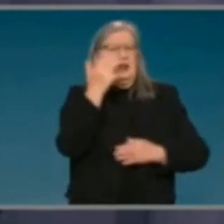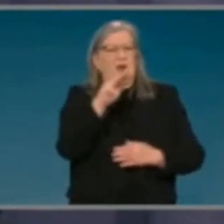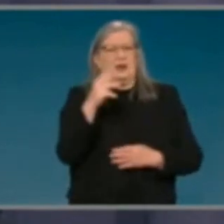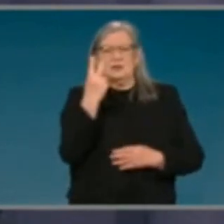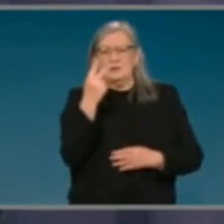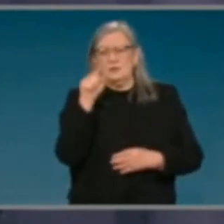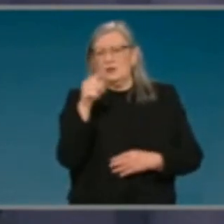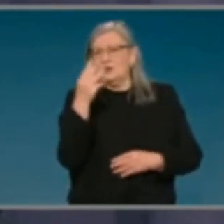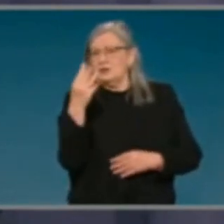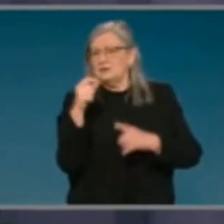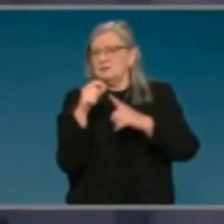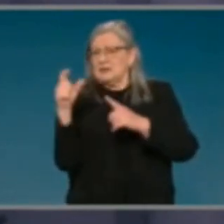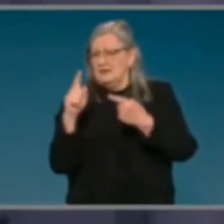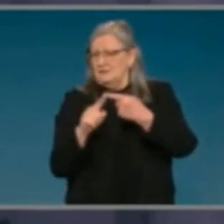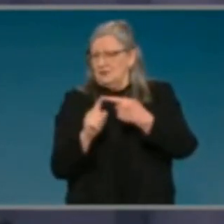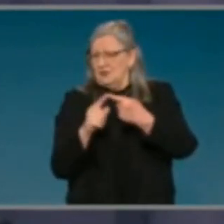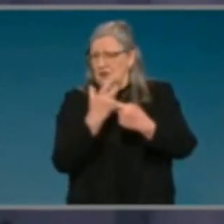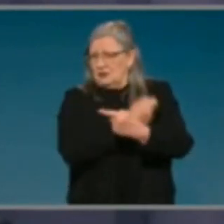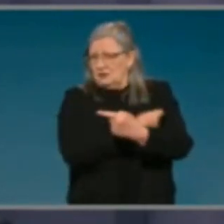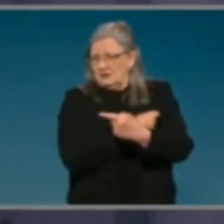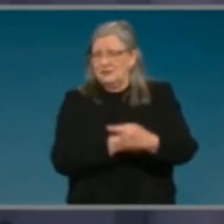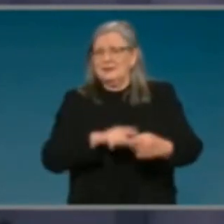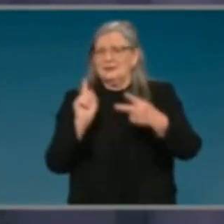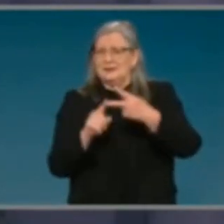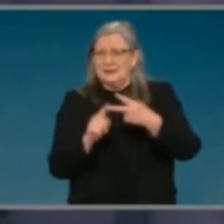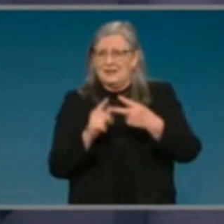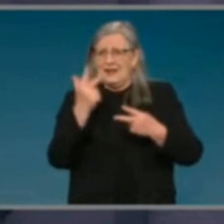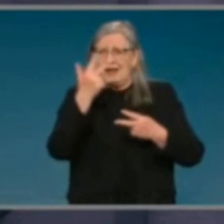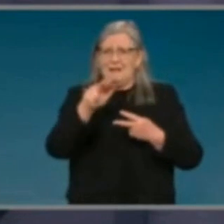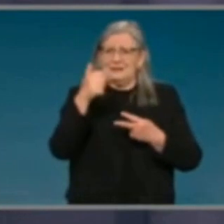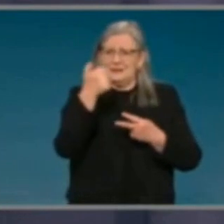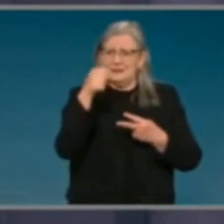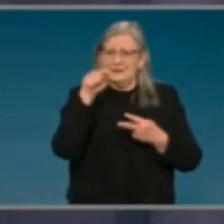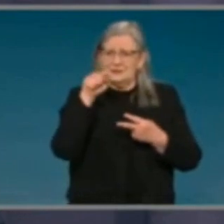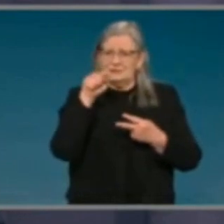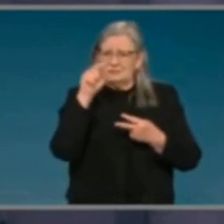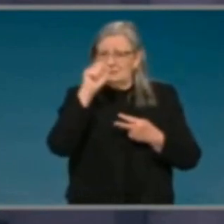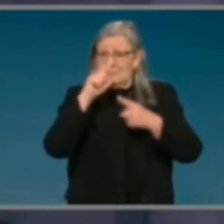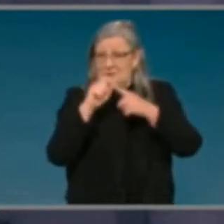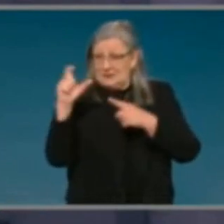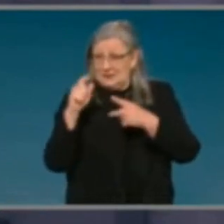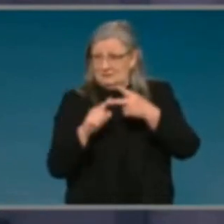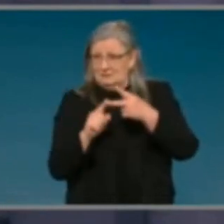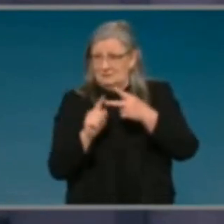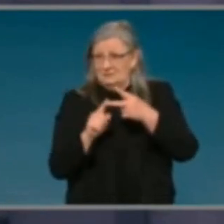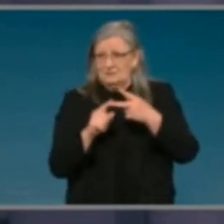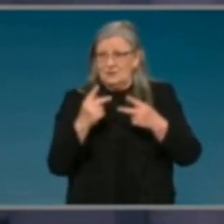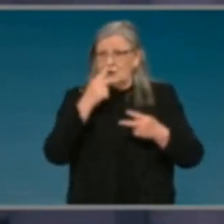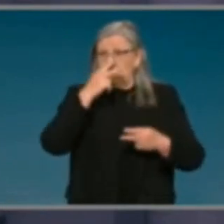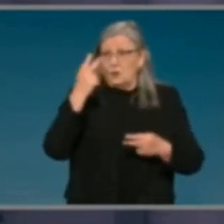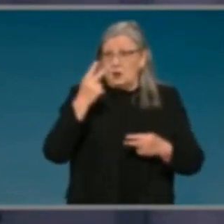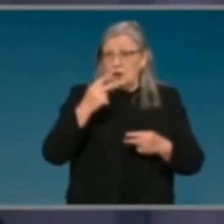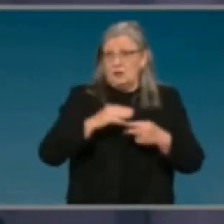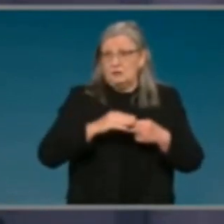86.8% second doses. Children, 12 to 15, and now at over three quarters at 75.7%. And for